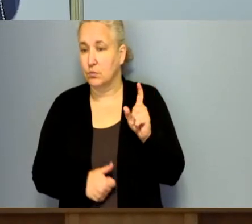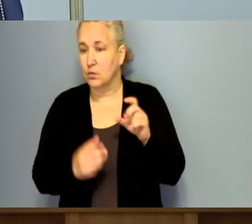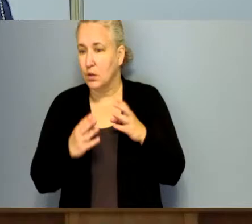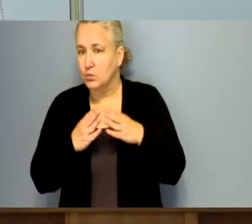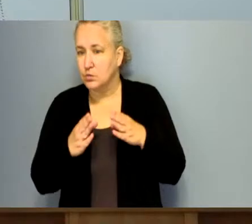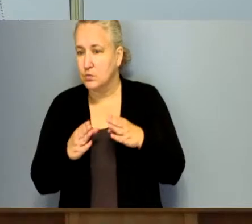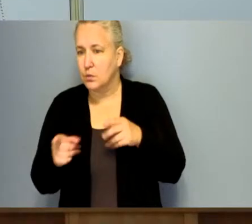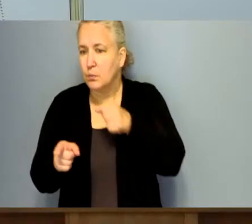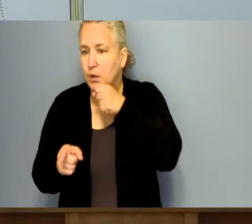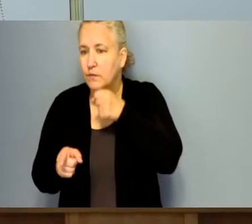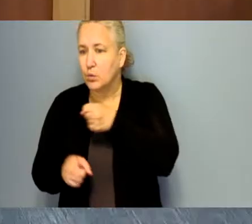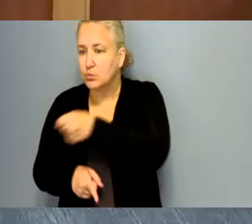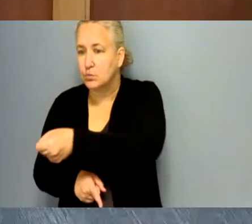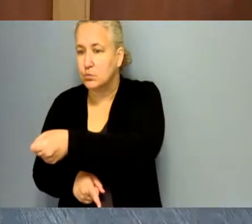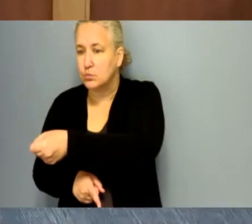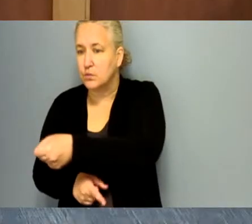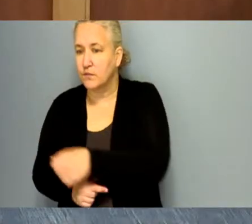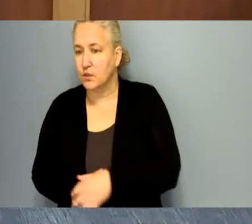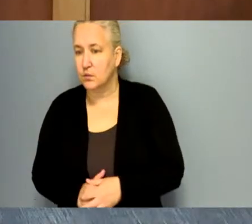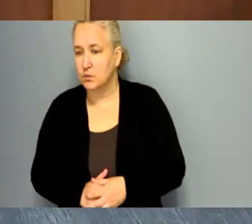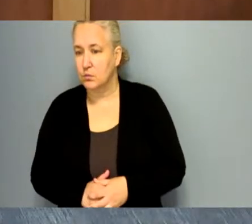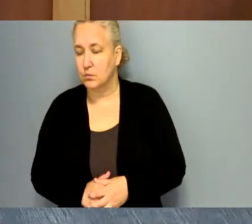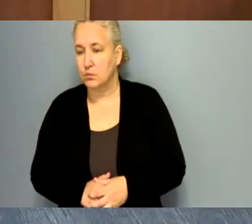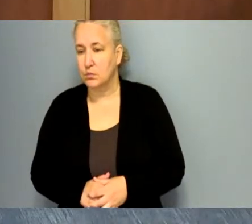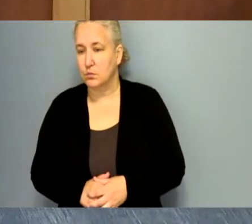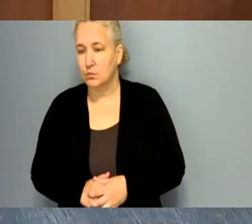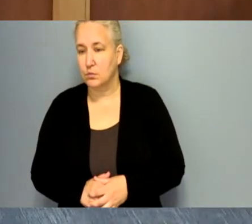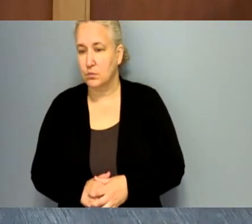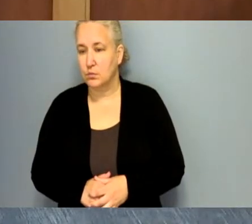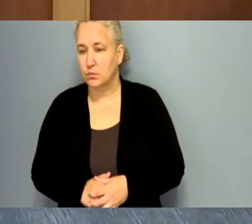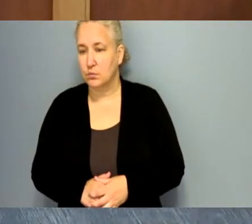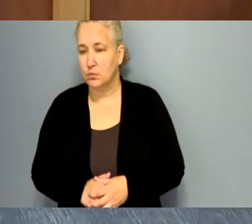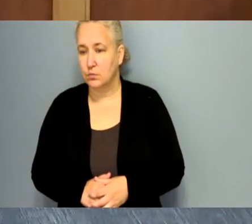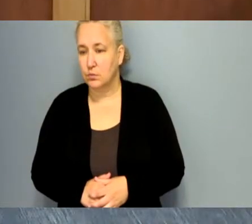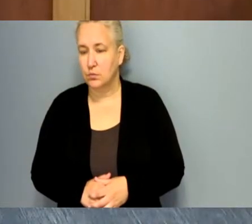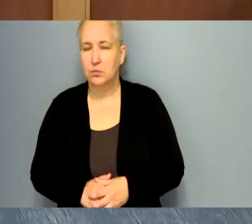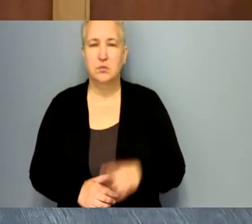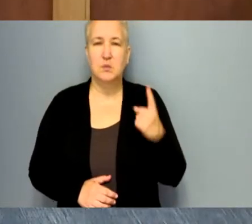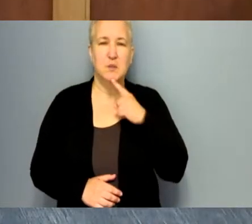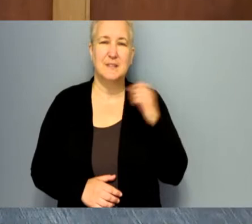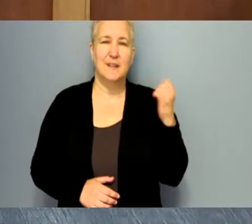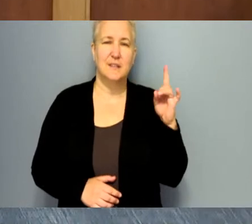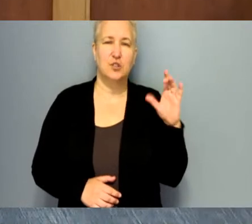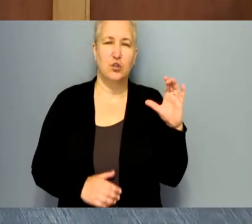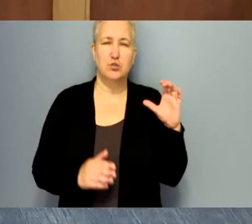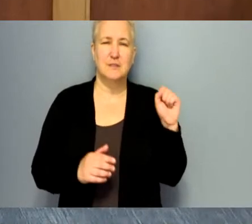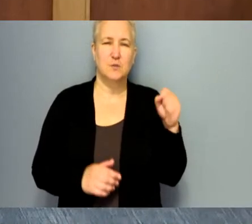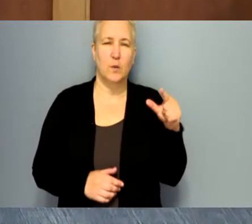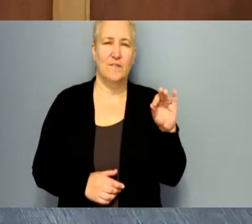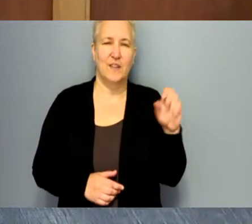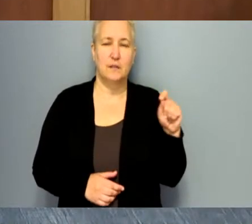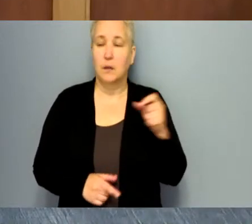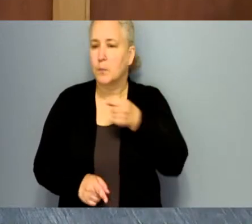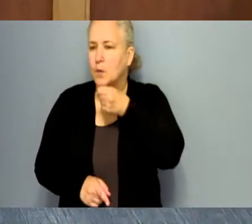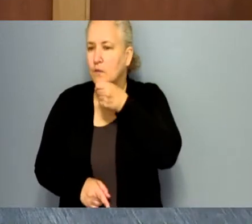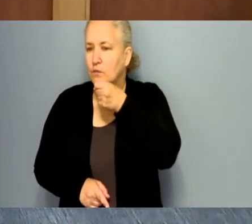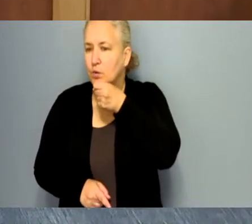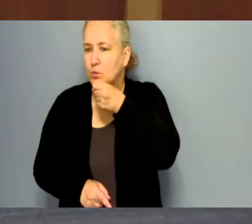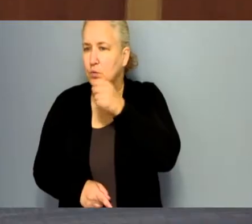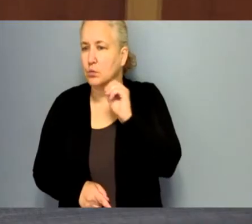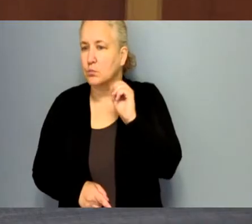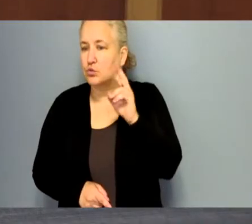Like, can we have the microphone to Ms. Neff, please? Yeah. Oh, It's approximately 1,800 square feet. use the microphone. Mr. Hutt,